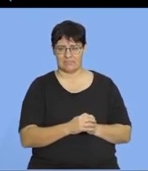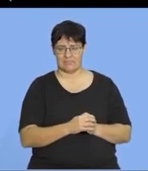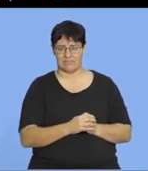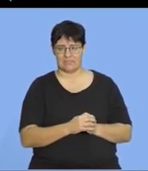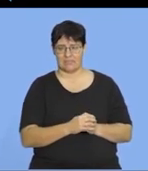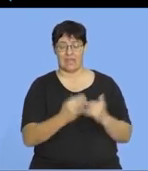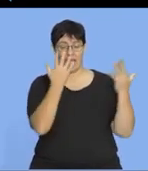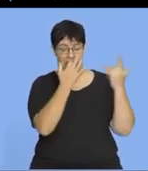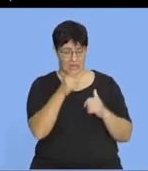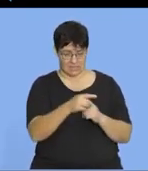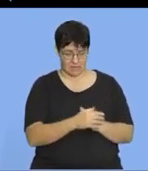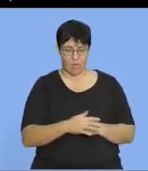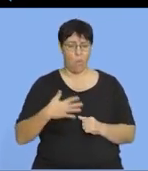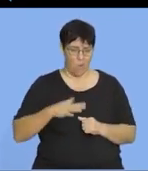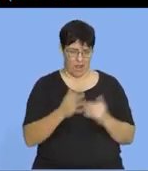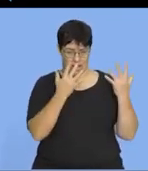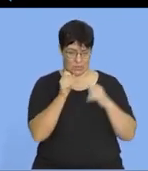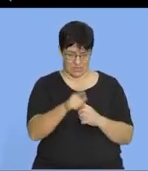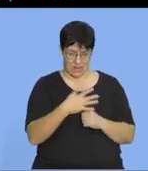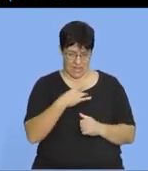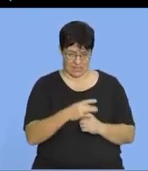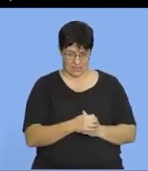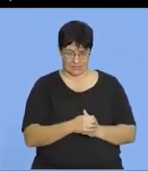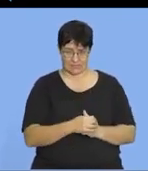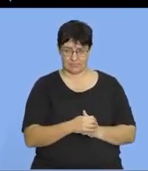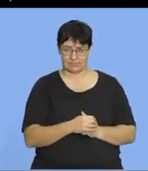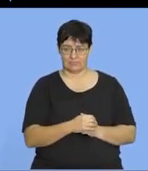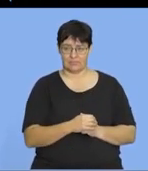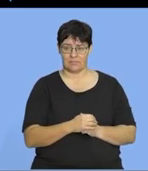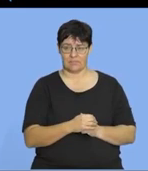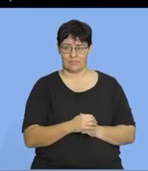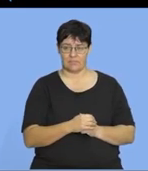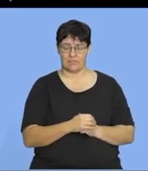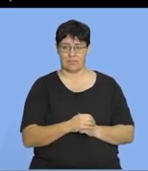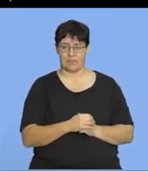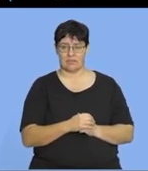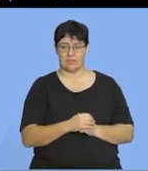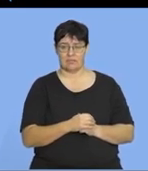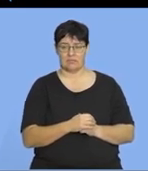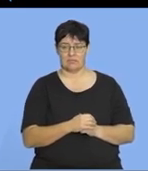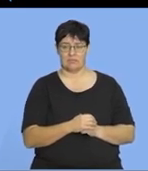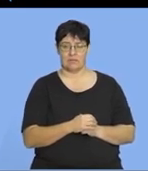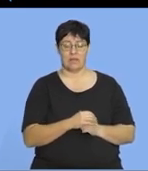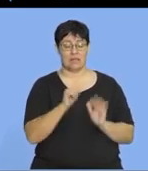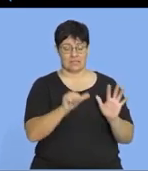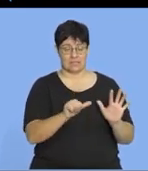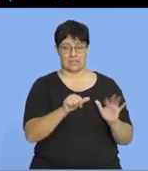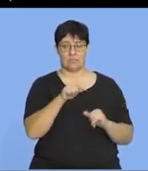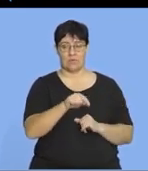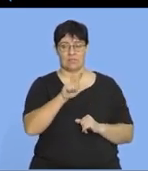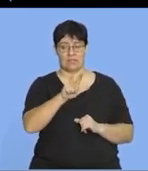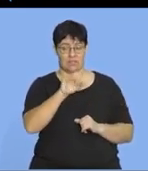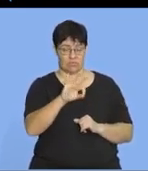So, calculators. We like calculator. So here we go. So I'm going to take my